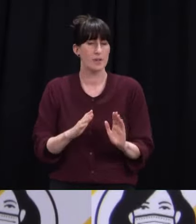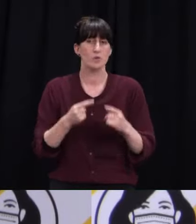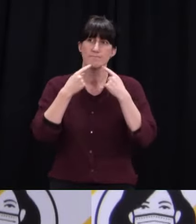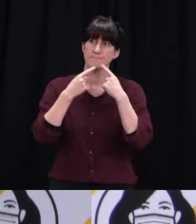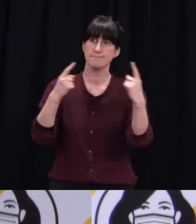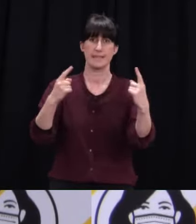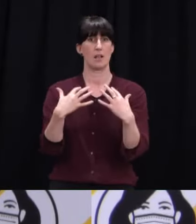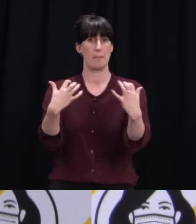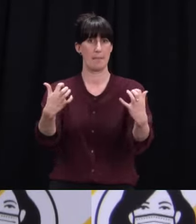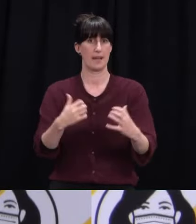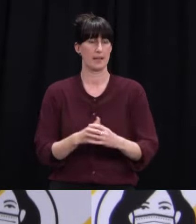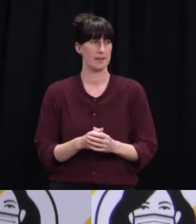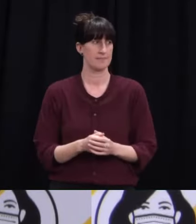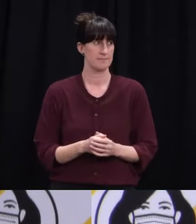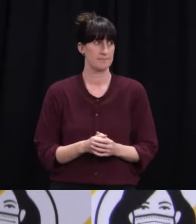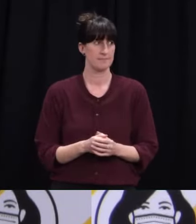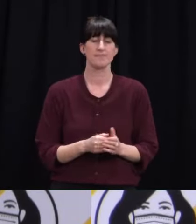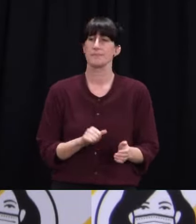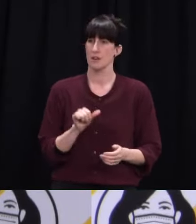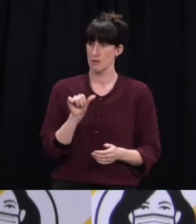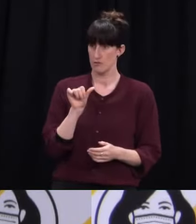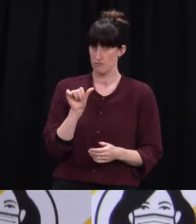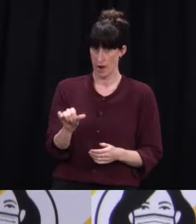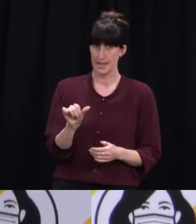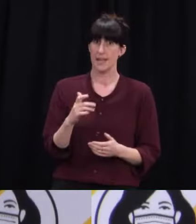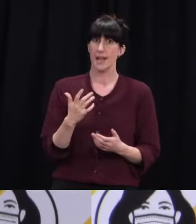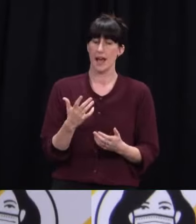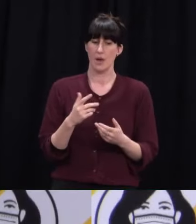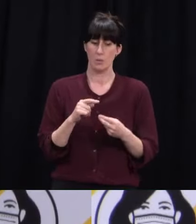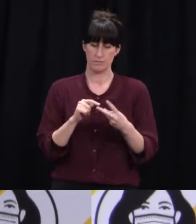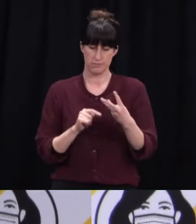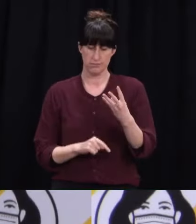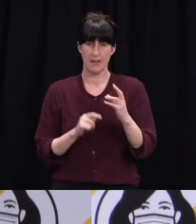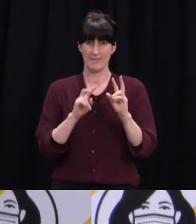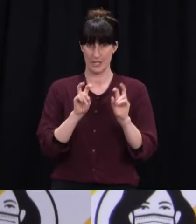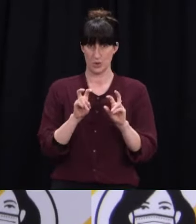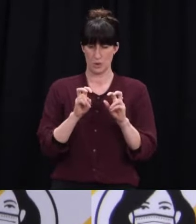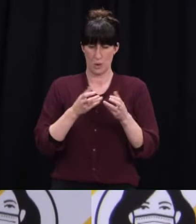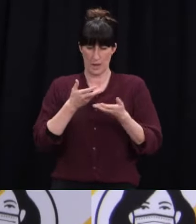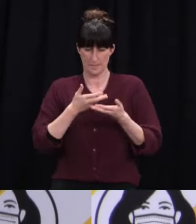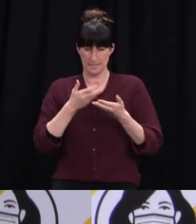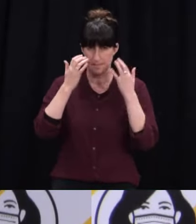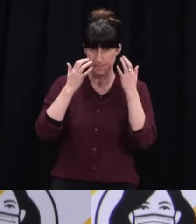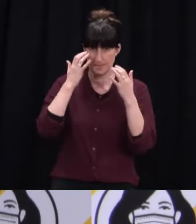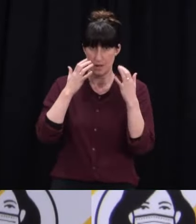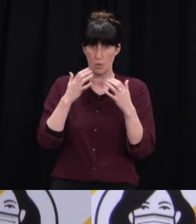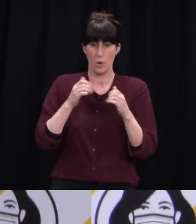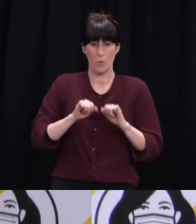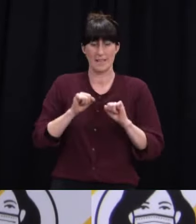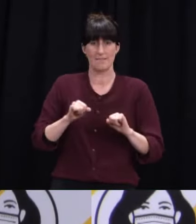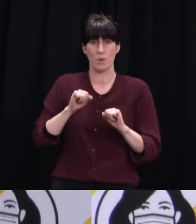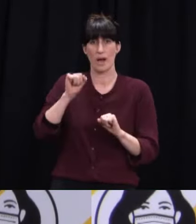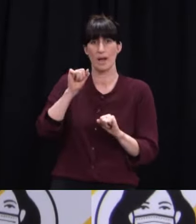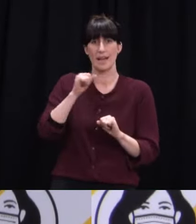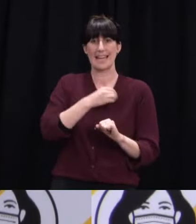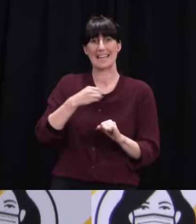not have had the Indeed, vaccine? these were all the issues that were being canvassed, including with expert clinical input. So on that